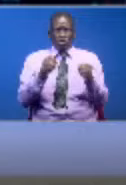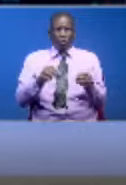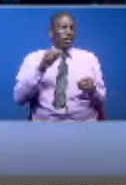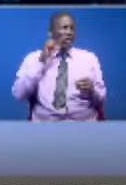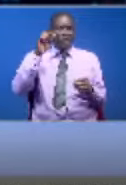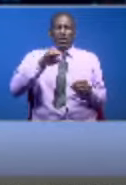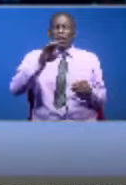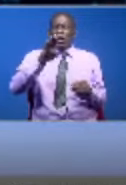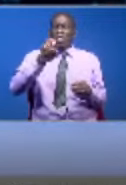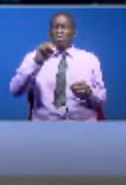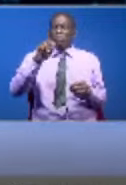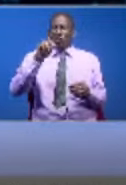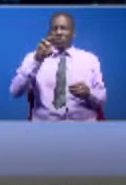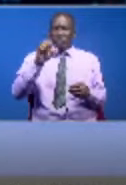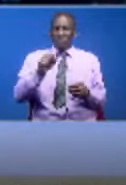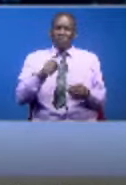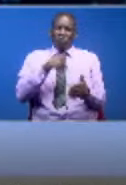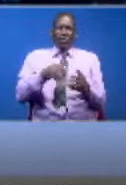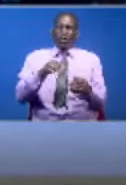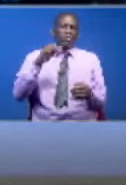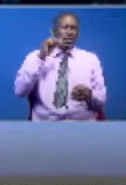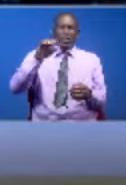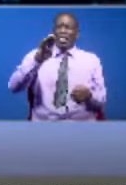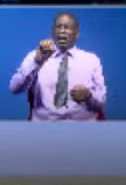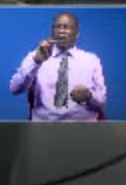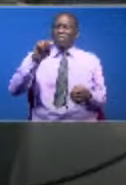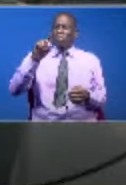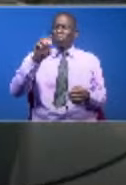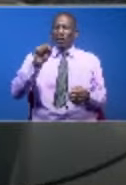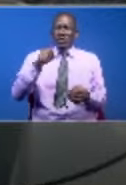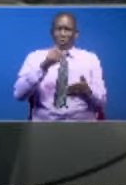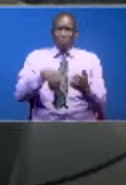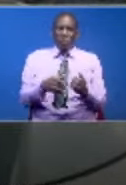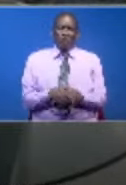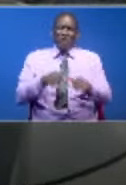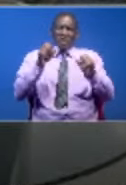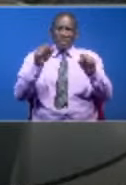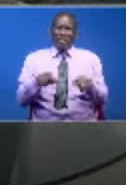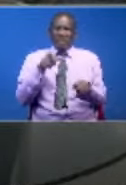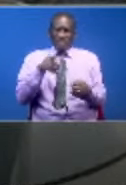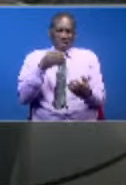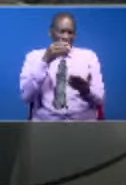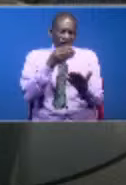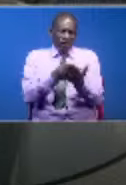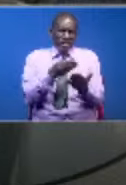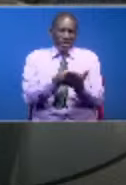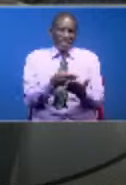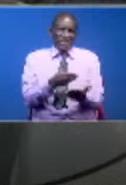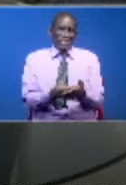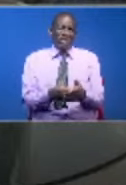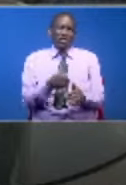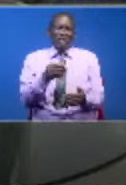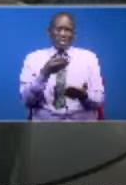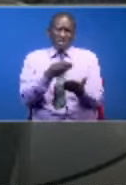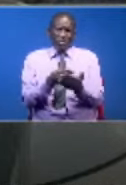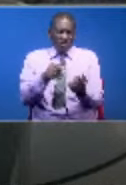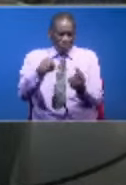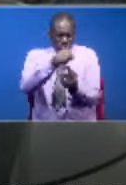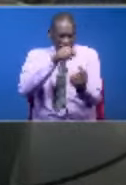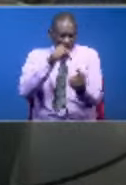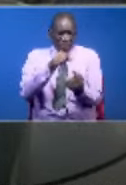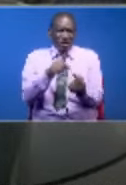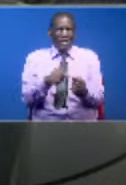What exactly are gender bonds? Well, it's financing that are specifically sort